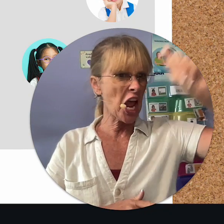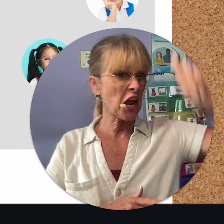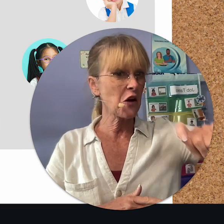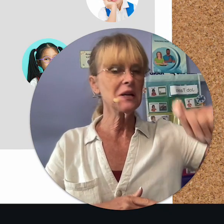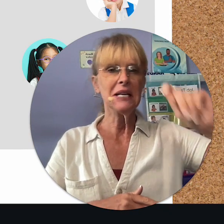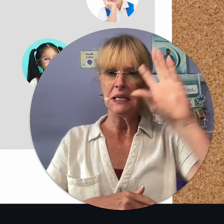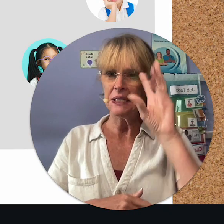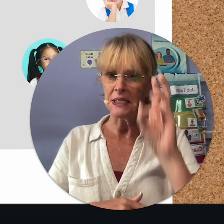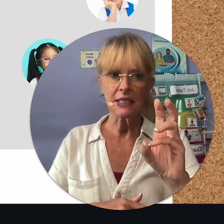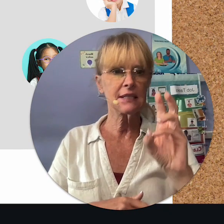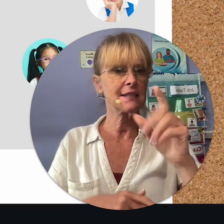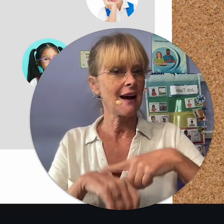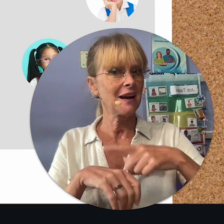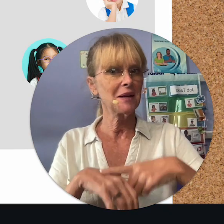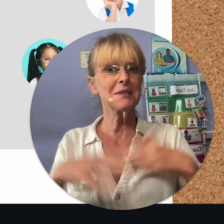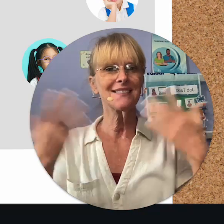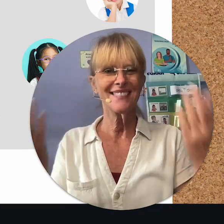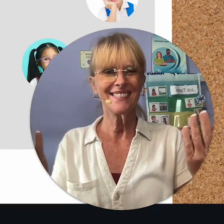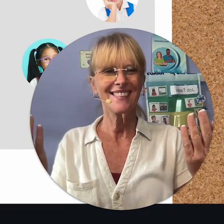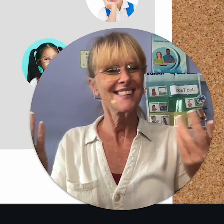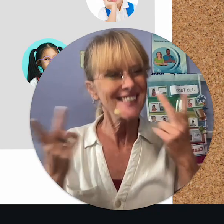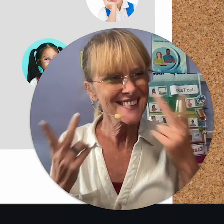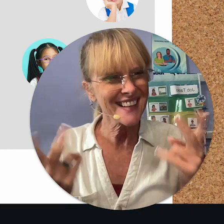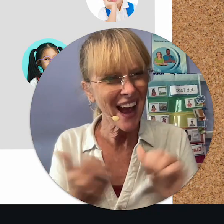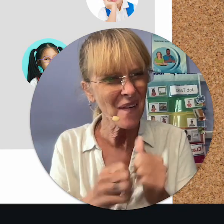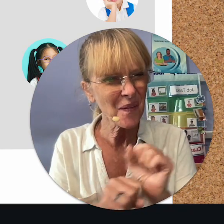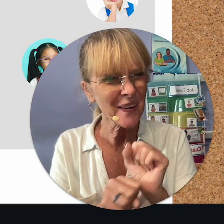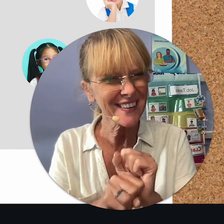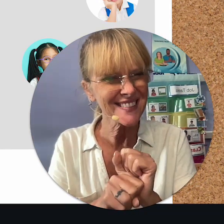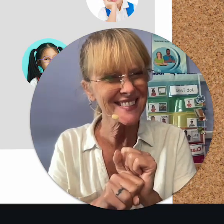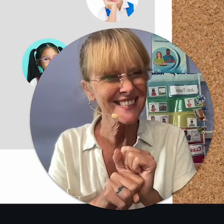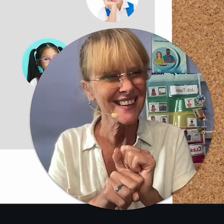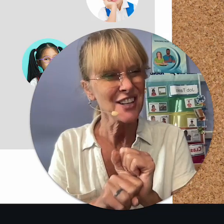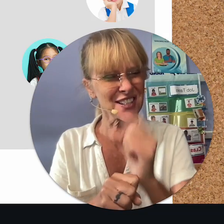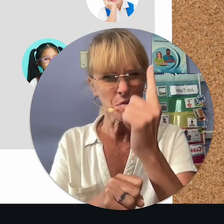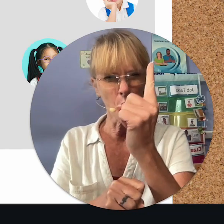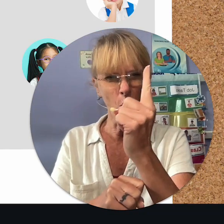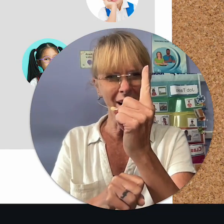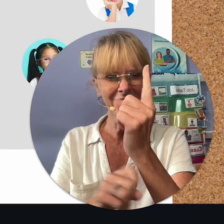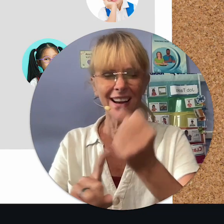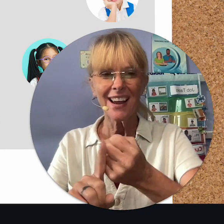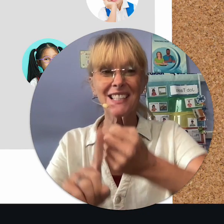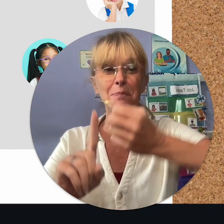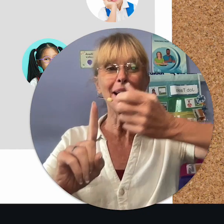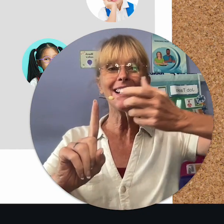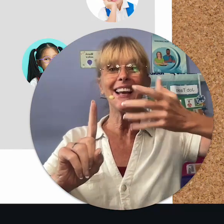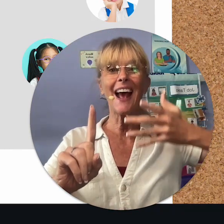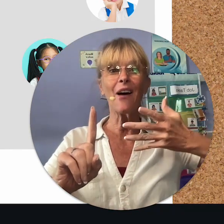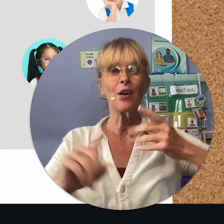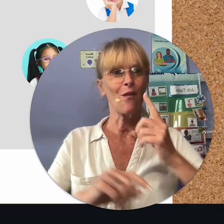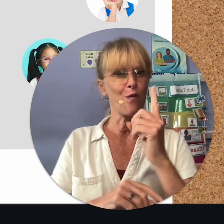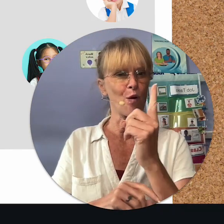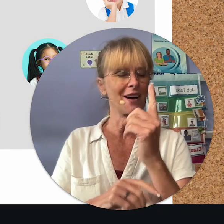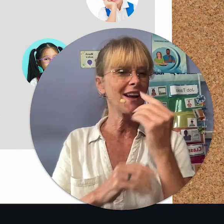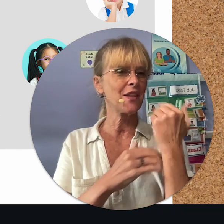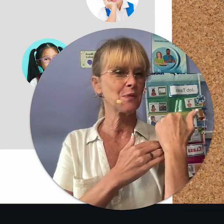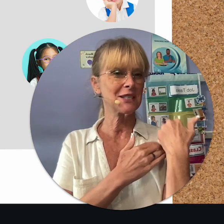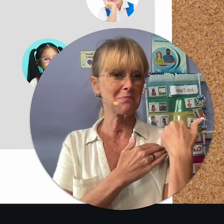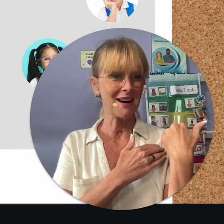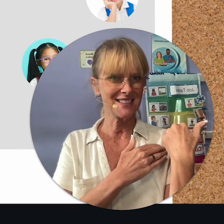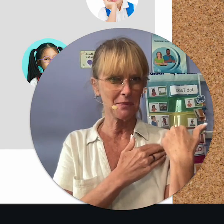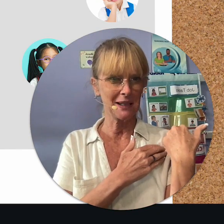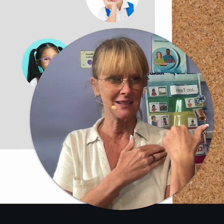in the air 6 times. See how it works? Just one expanding out of one